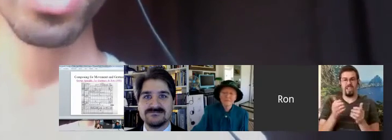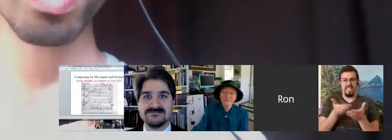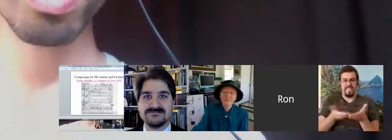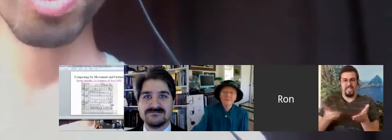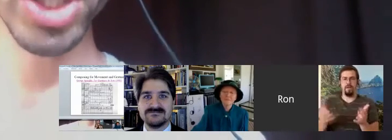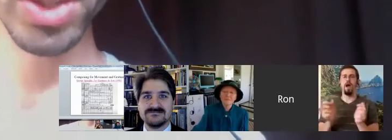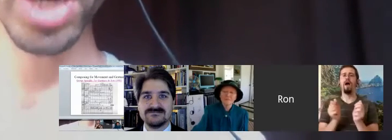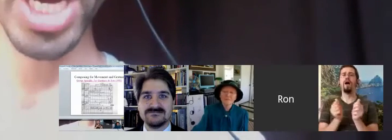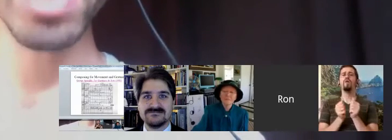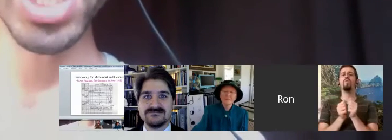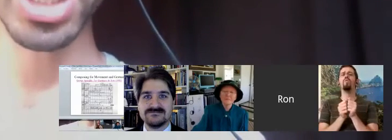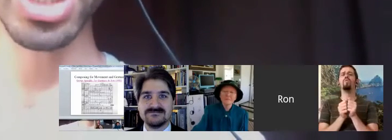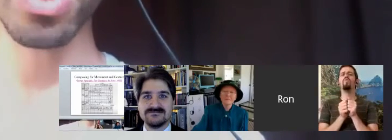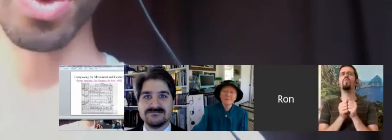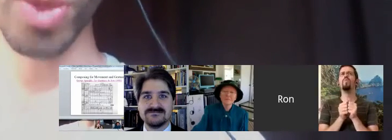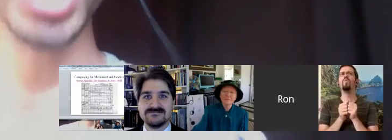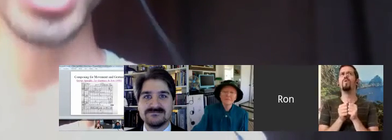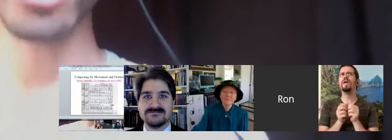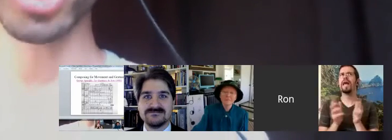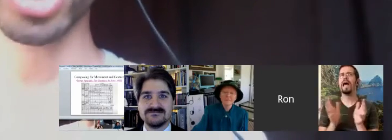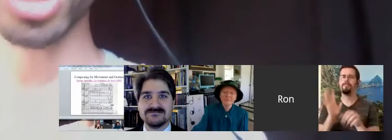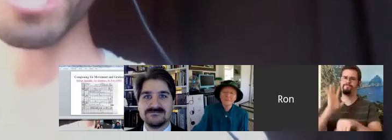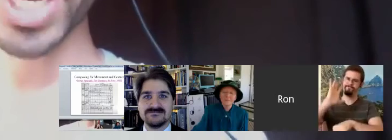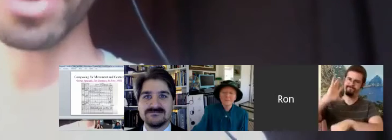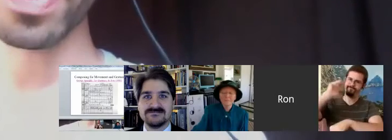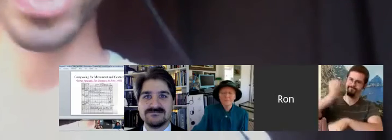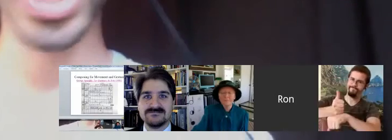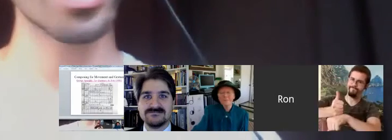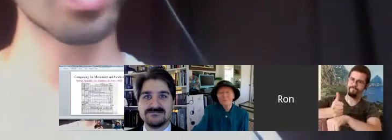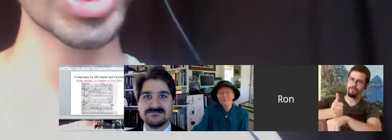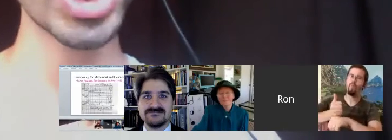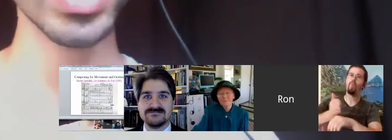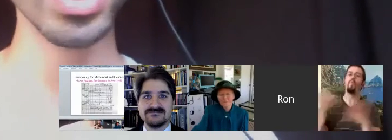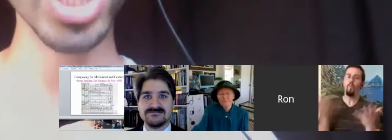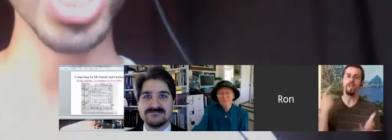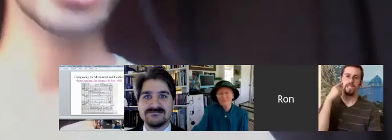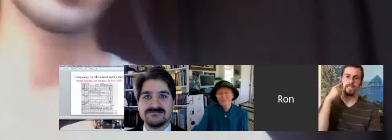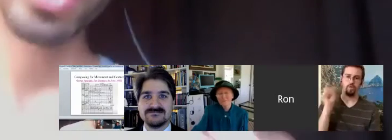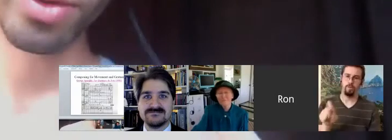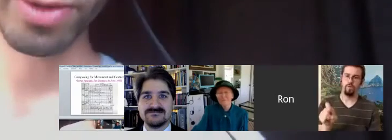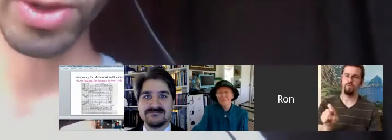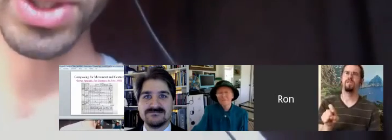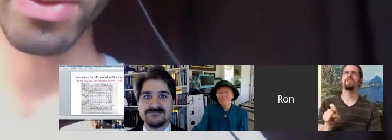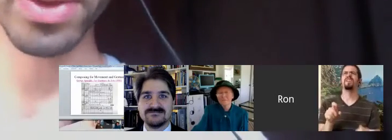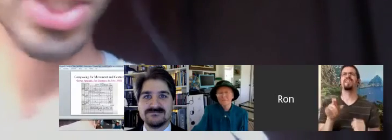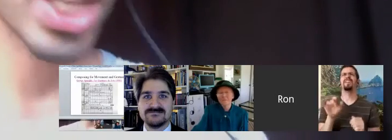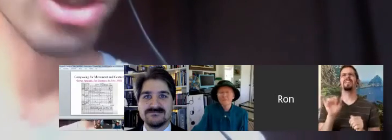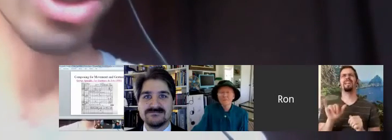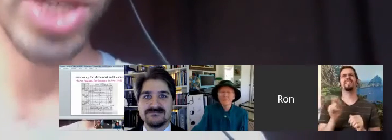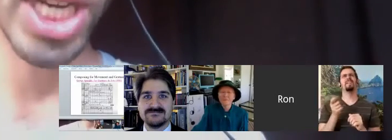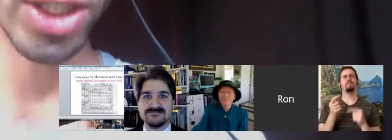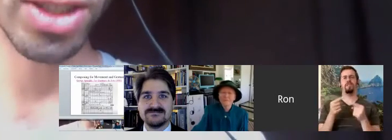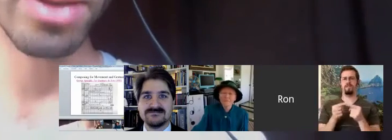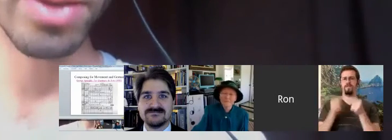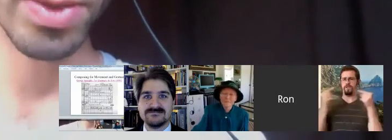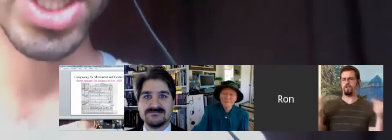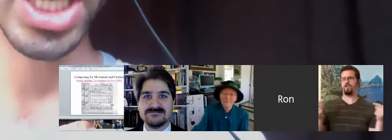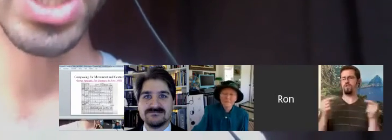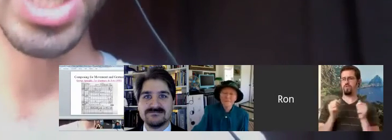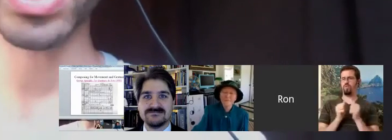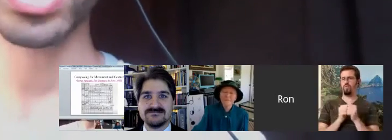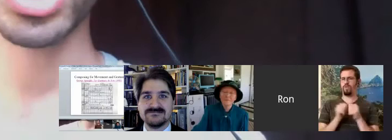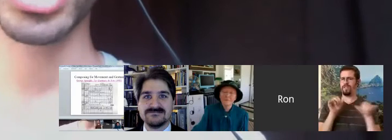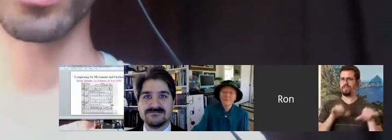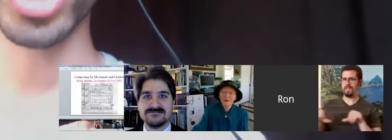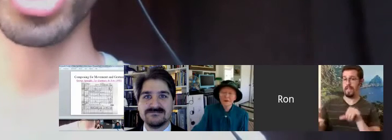without prescribing what sound should come out, which is kind of the reverse of standard notation, if you want to take